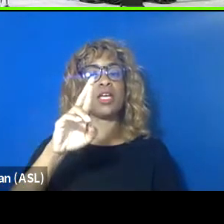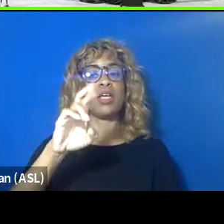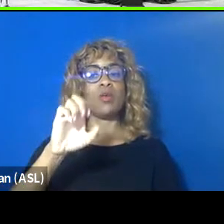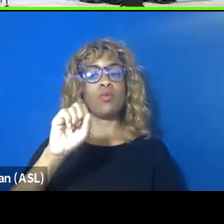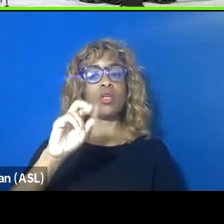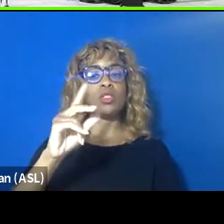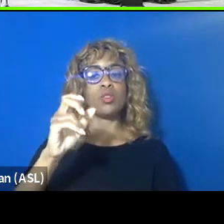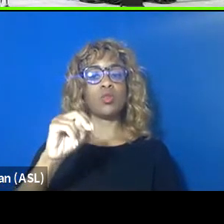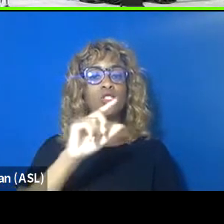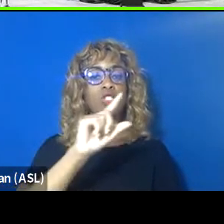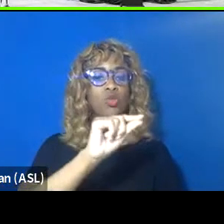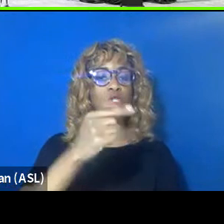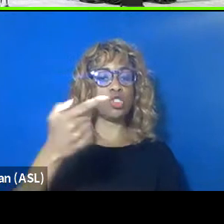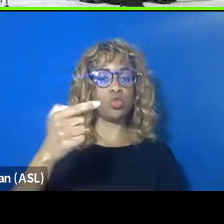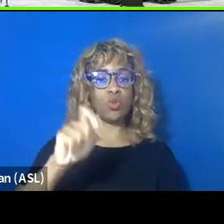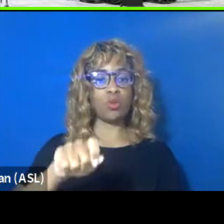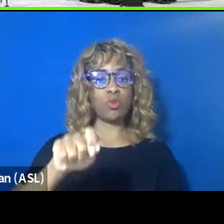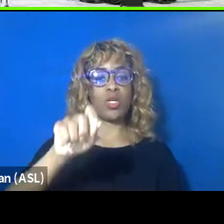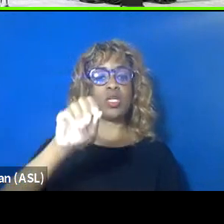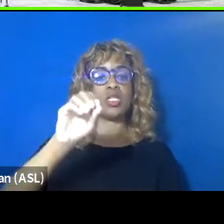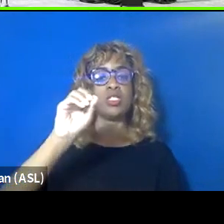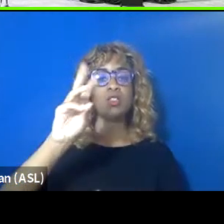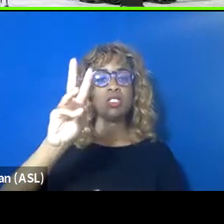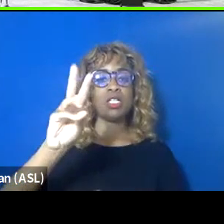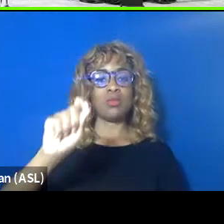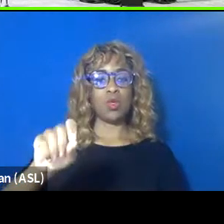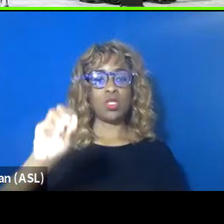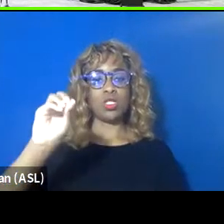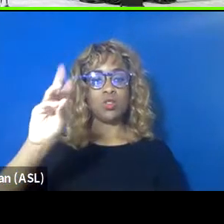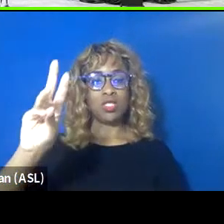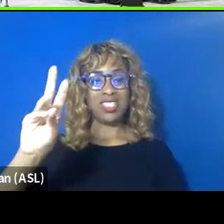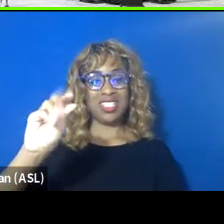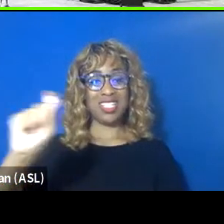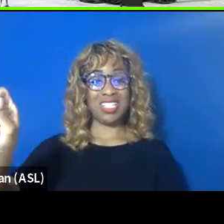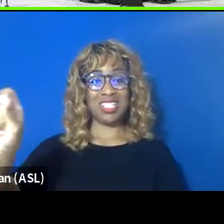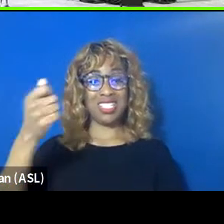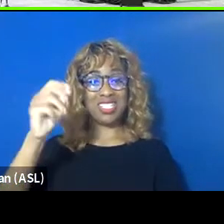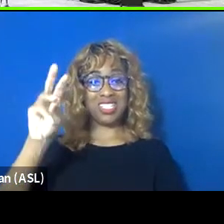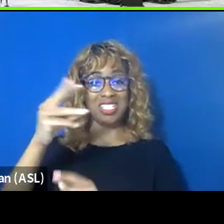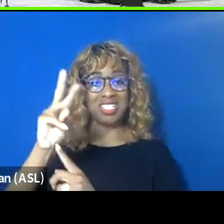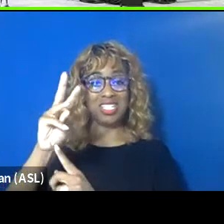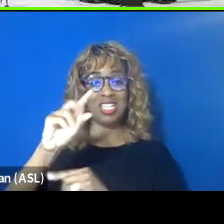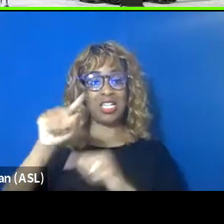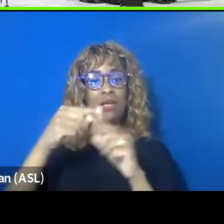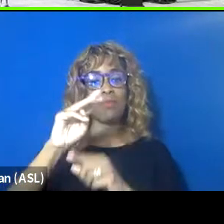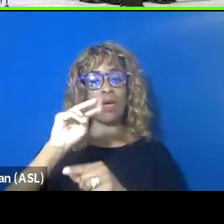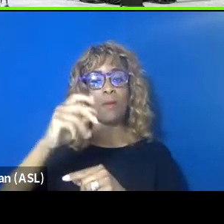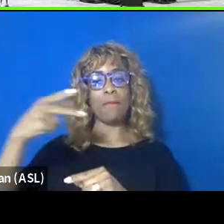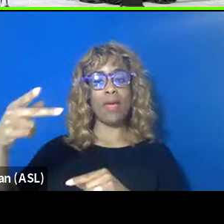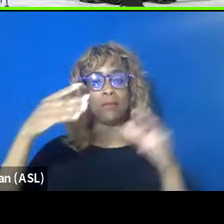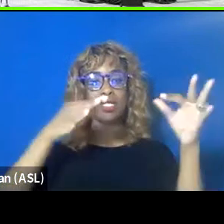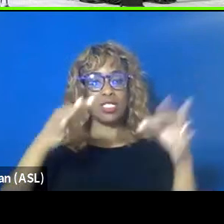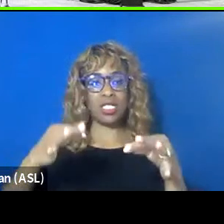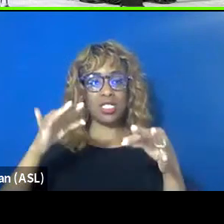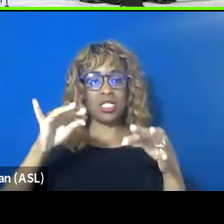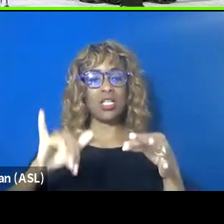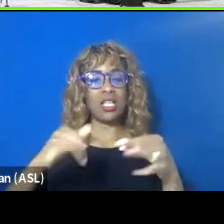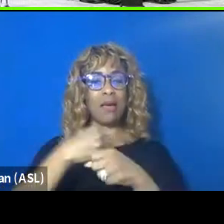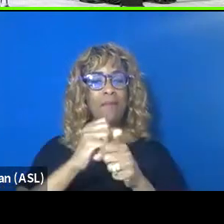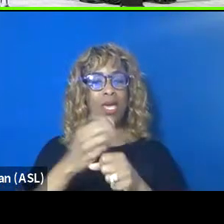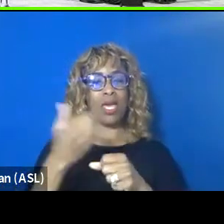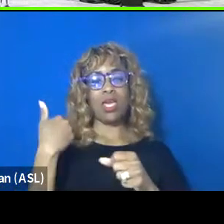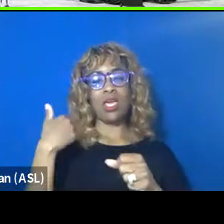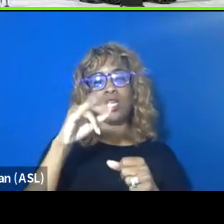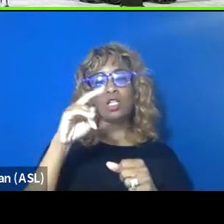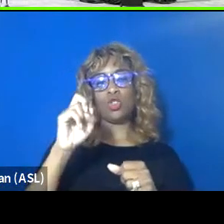2021.06.06 to 16 Regarding the mapping decisions that were made on June